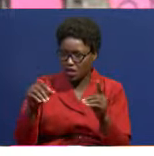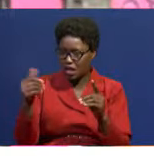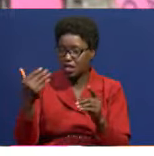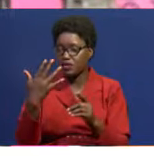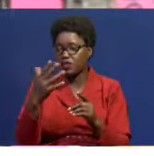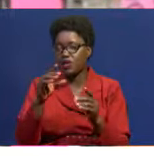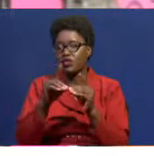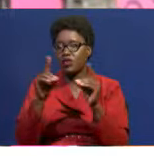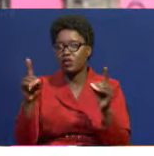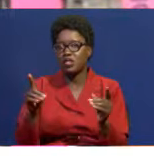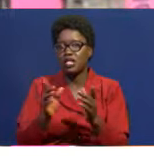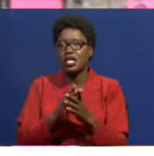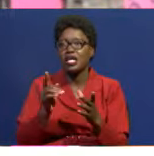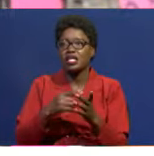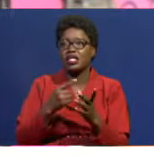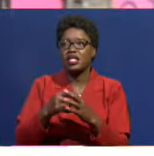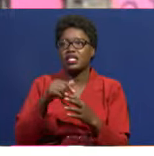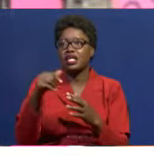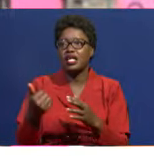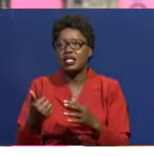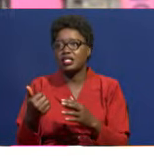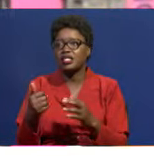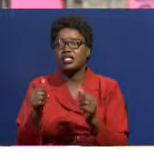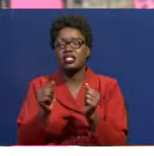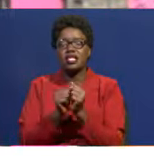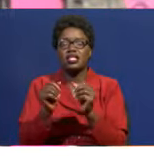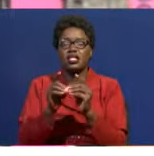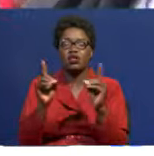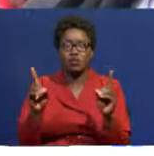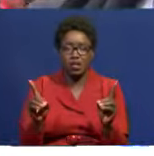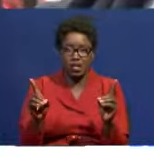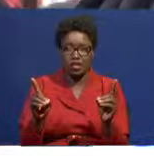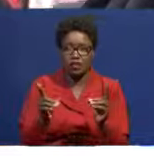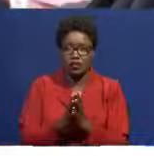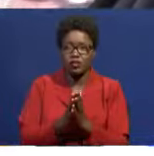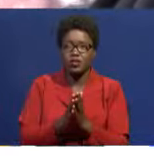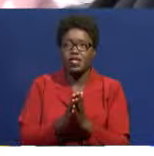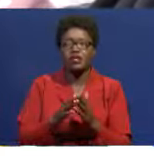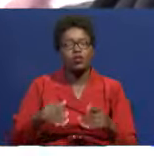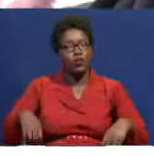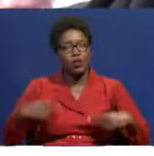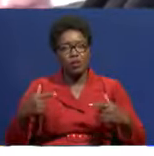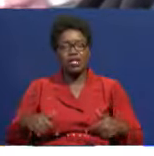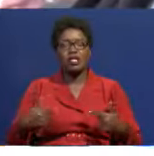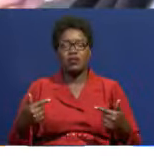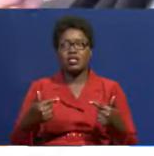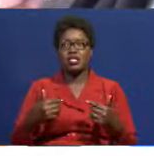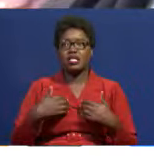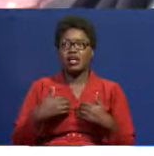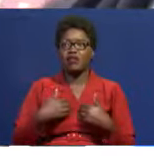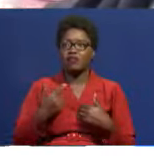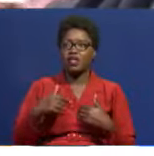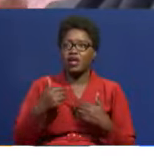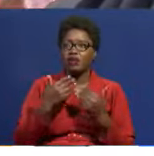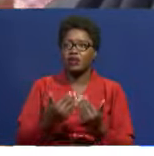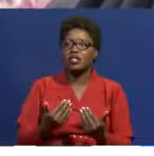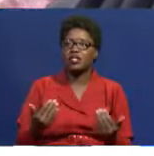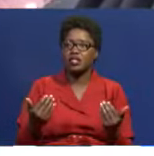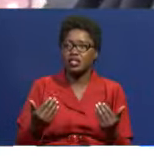doing 5 kilometers, and then the others doing the 10 kilometers. We really pride ourselves in having our